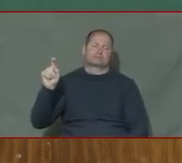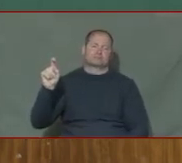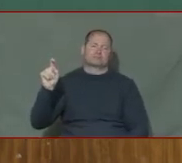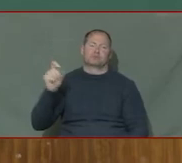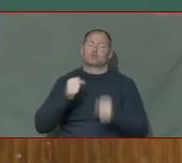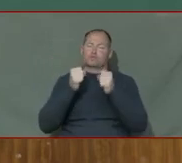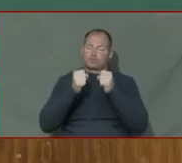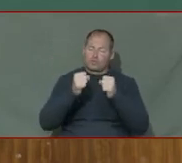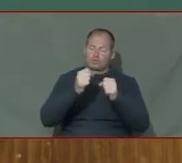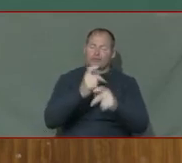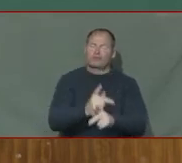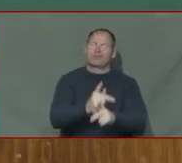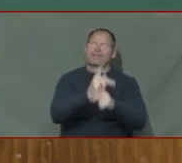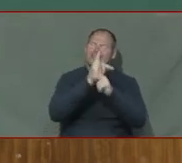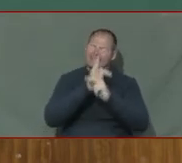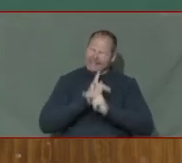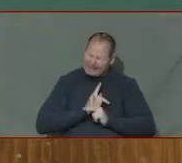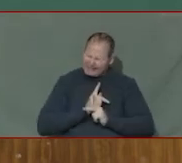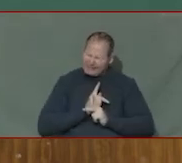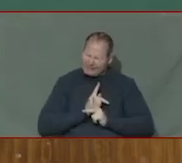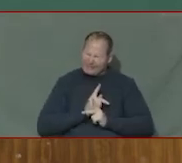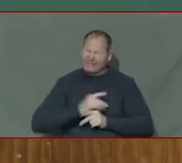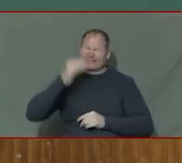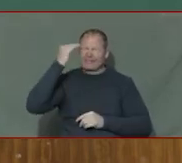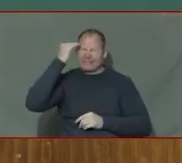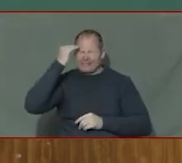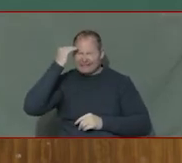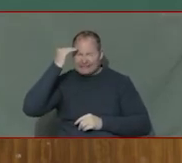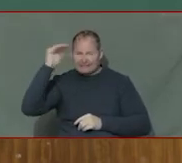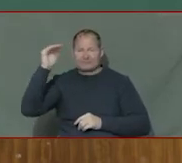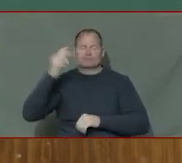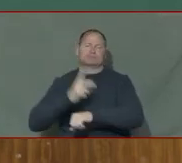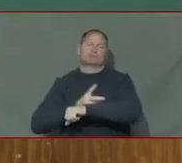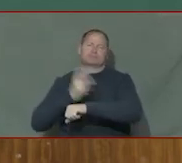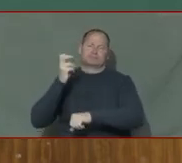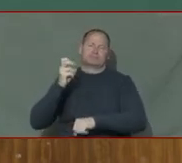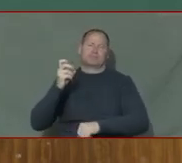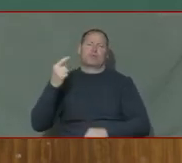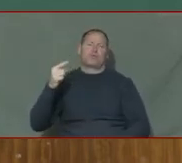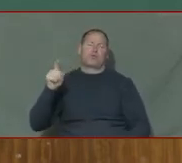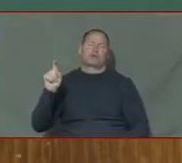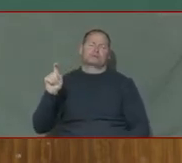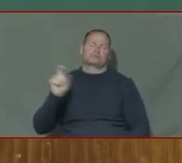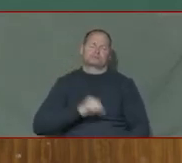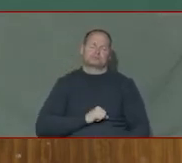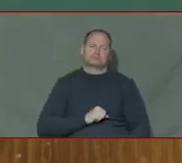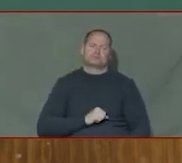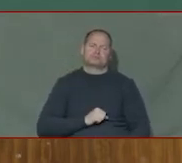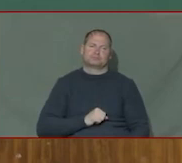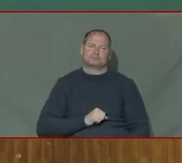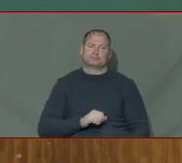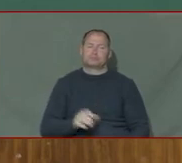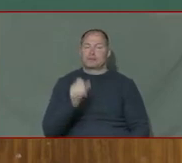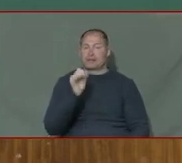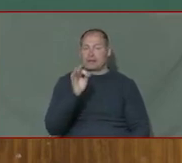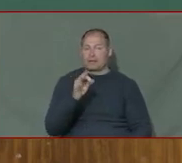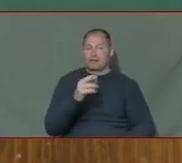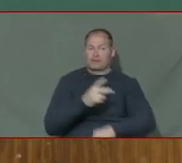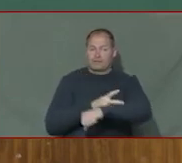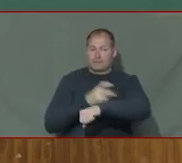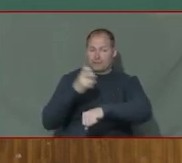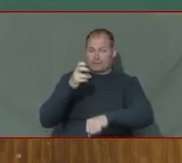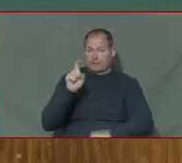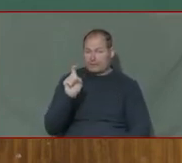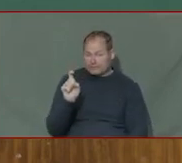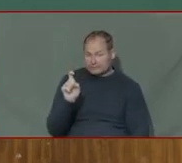the constant and you differentiate that in terms of x. So if you want to differentiate x to the